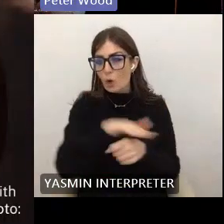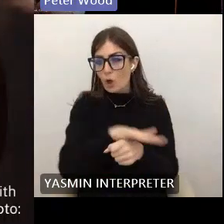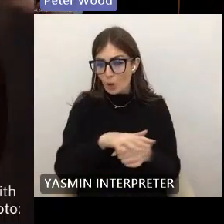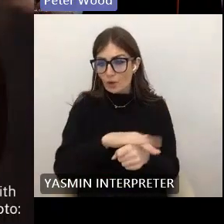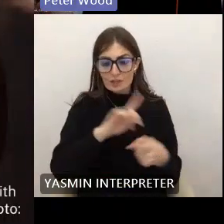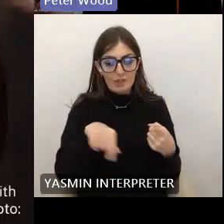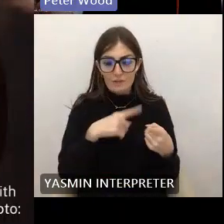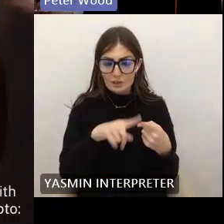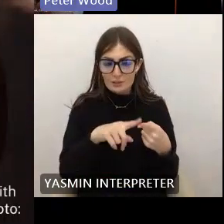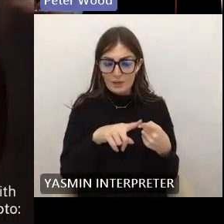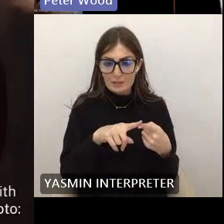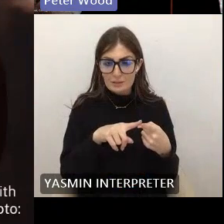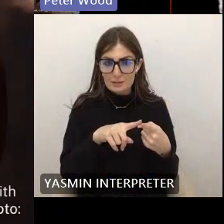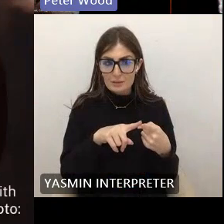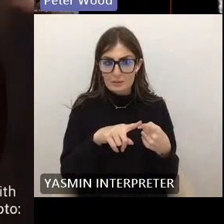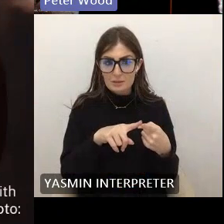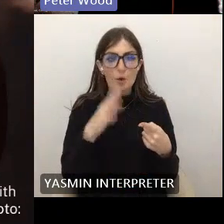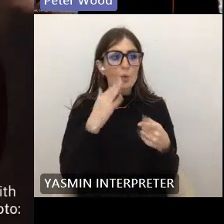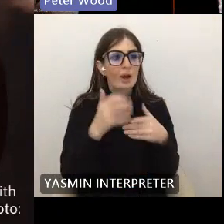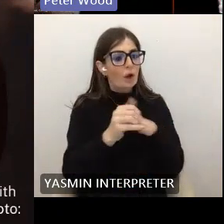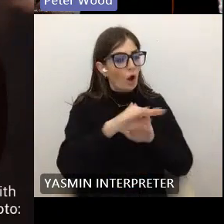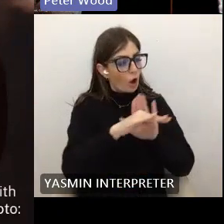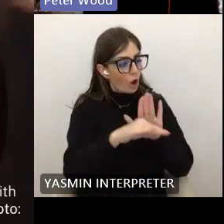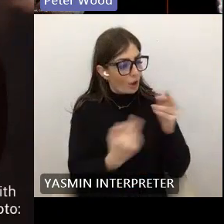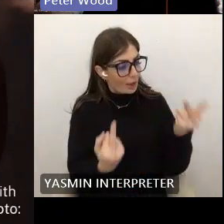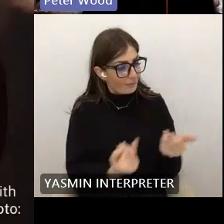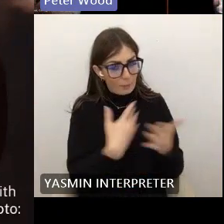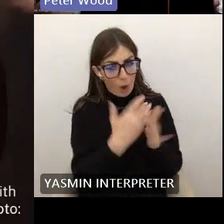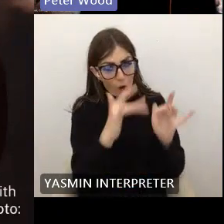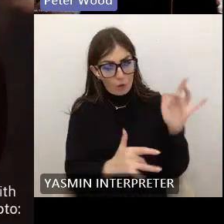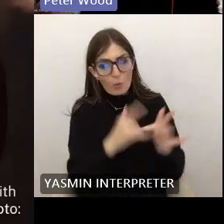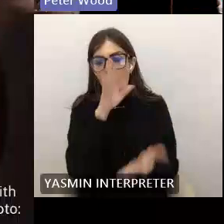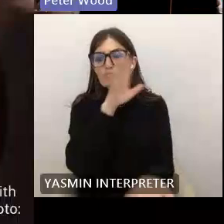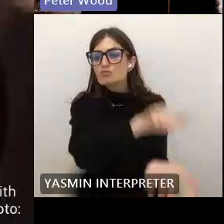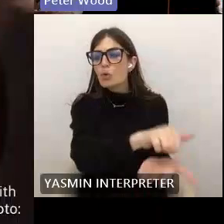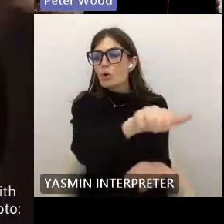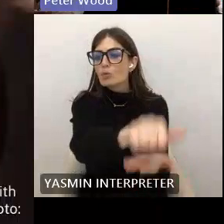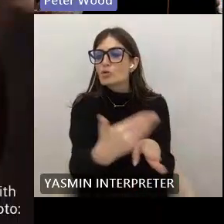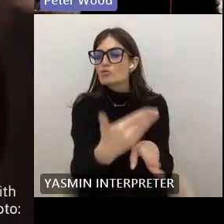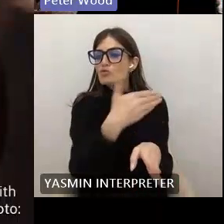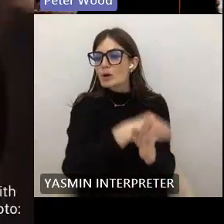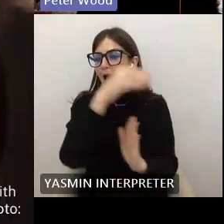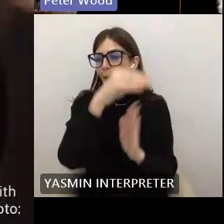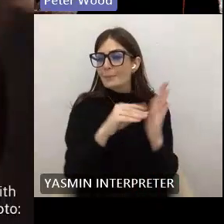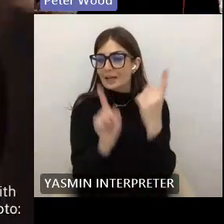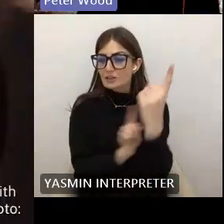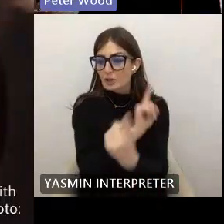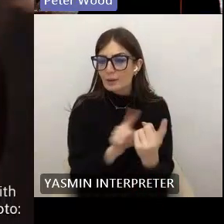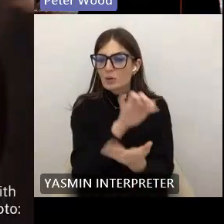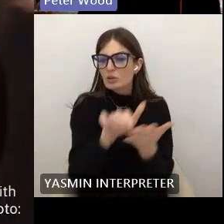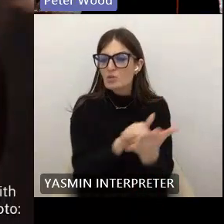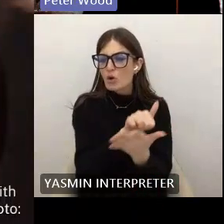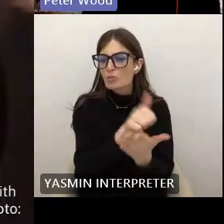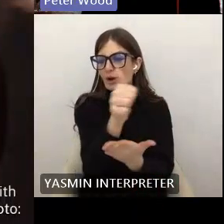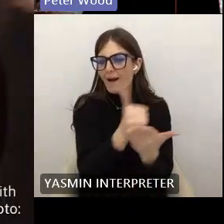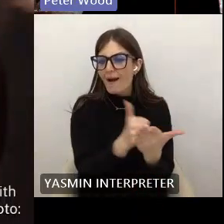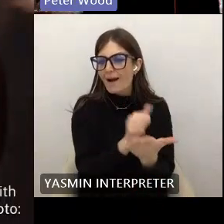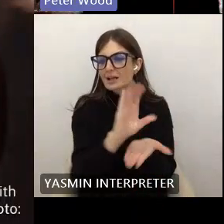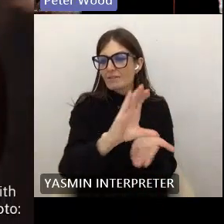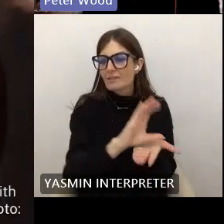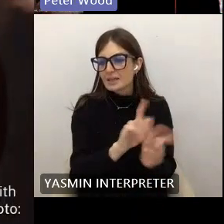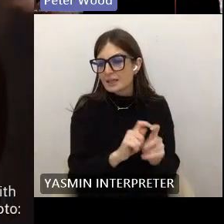phase. Once guidelines are available on our website, you'll be able to book in pre-application meetings with the appropriate arts funding team.